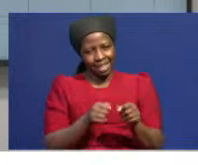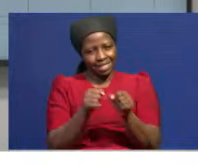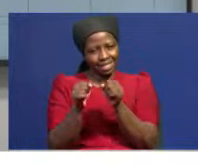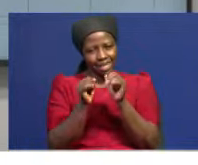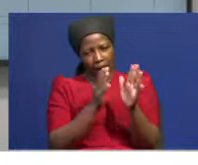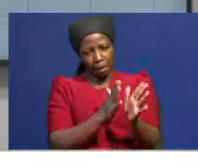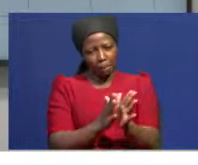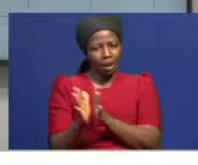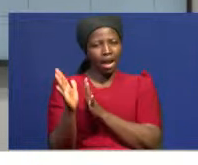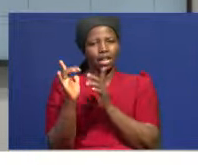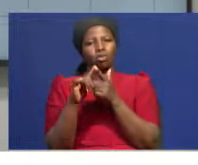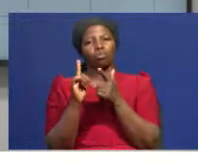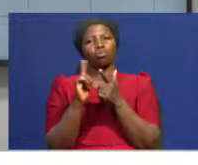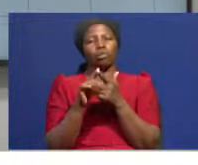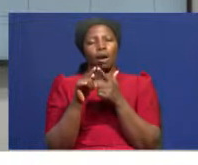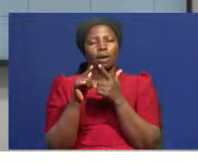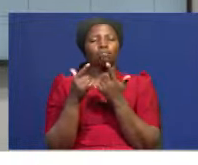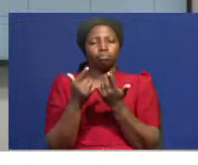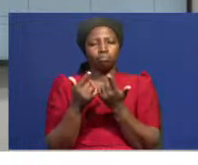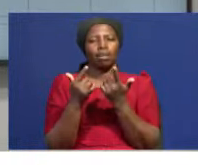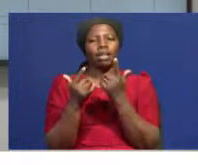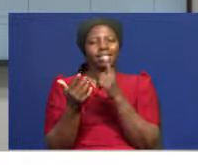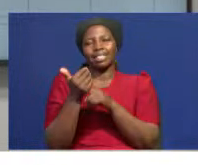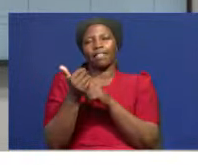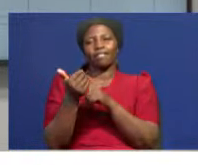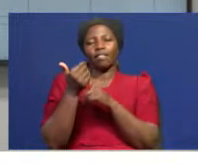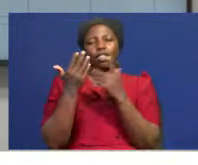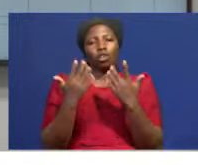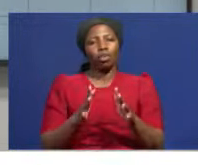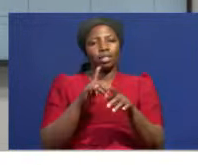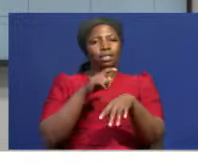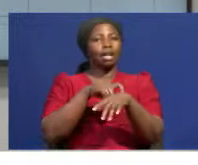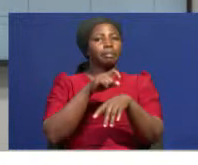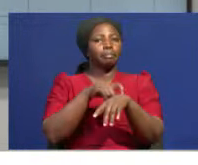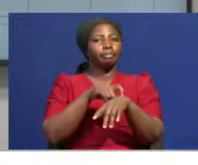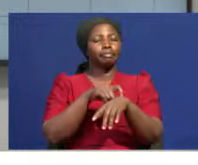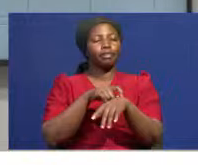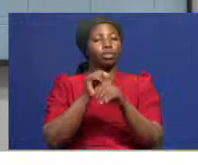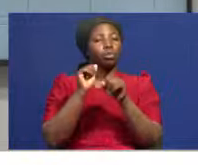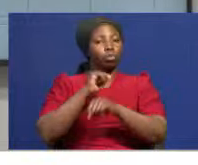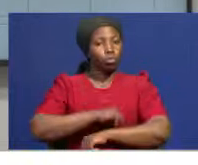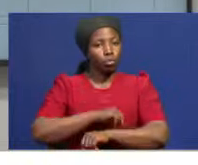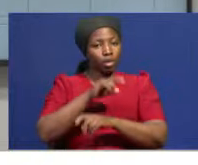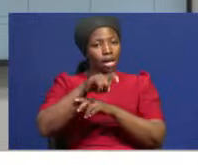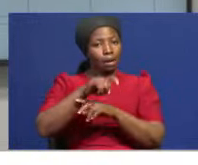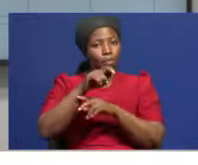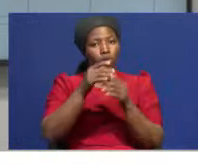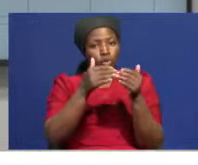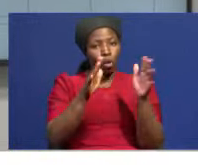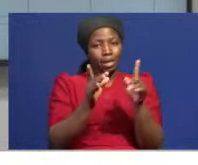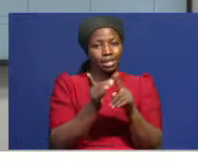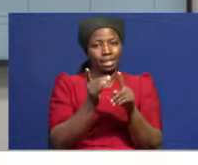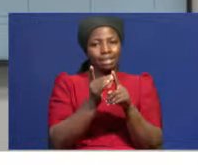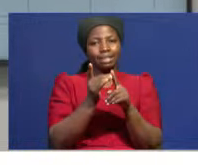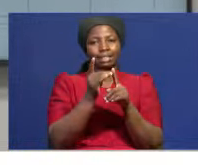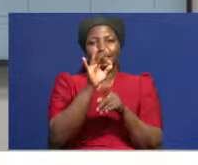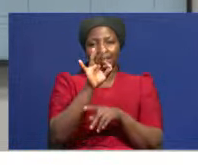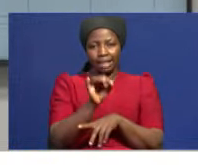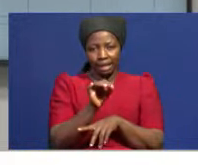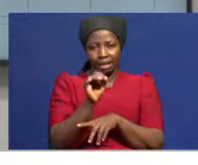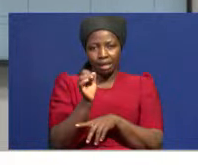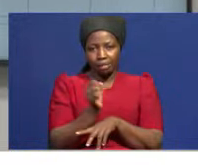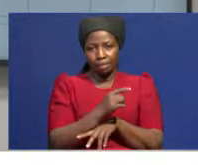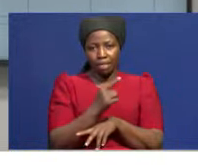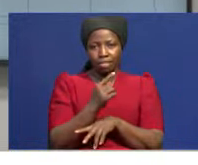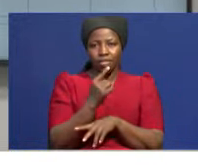were supposed to reopen for the second term on Monday, April 30th, but this was postponed twice to May 13th due